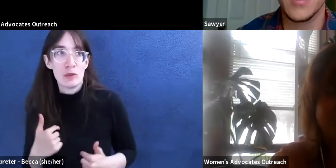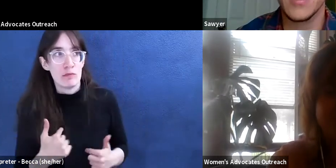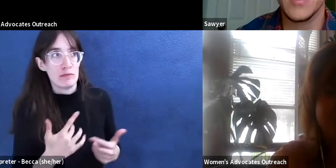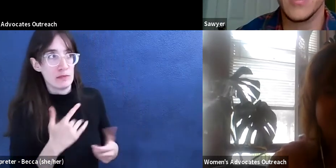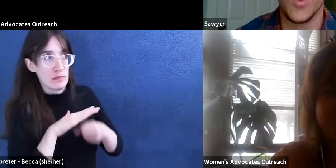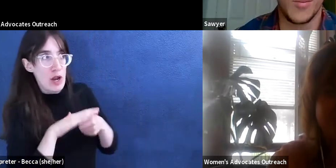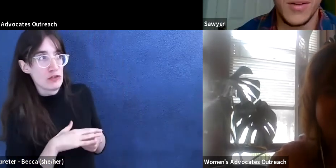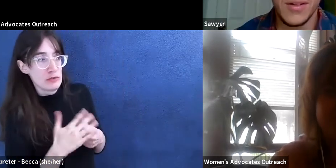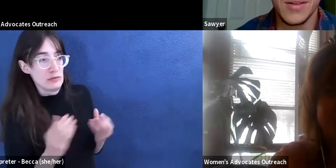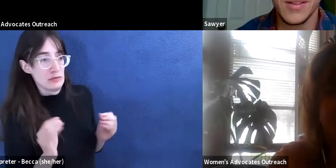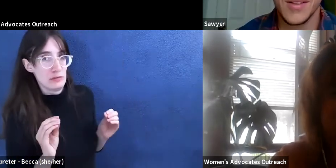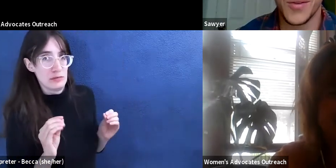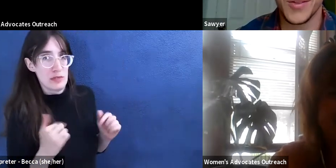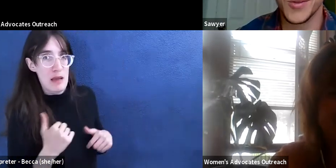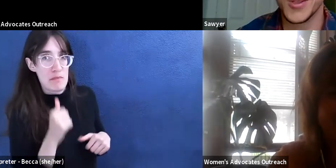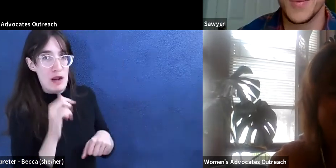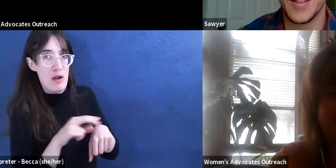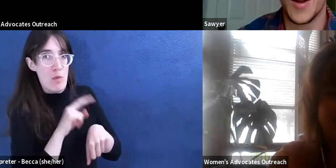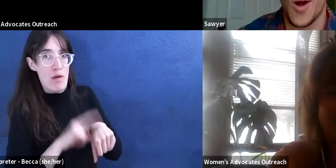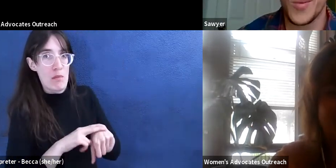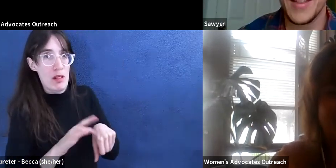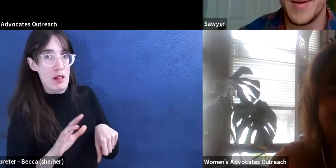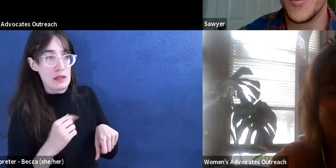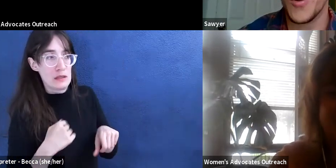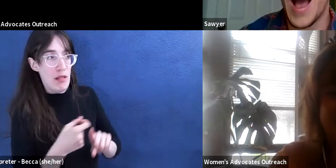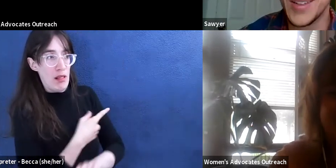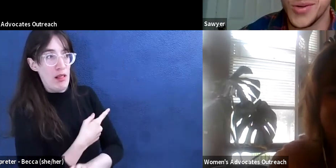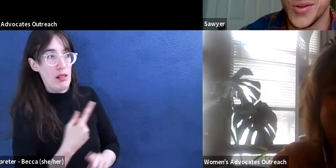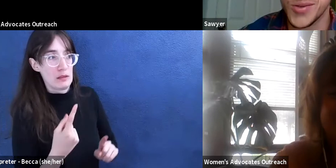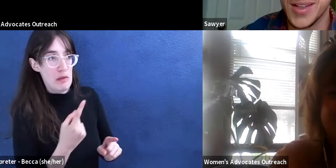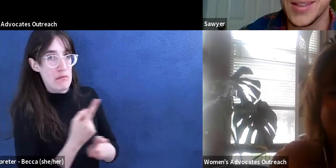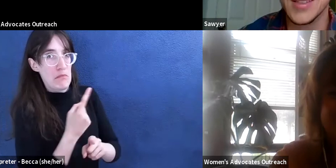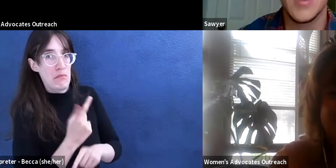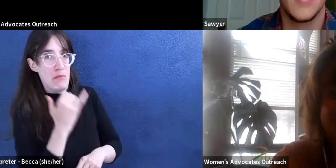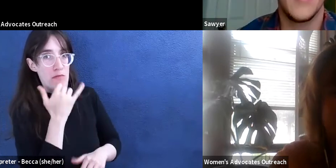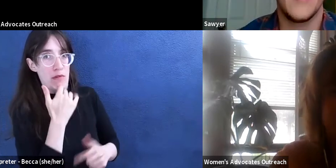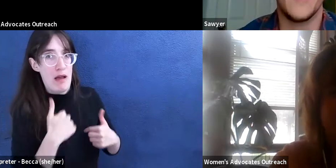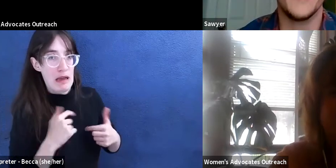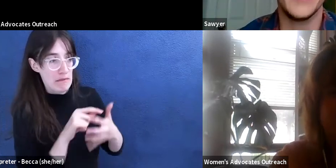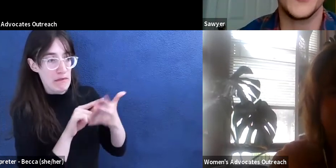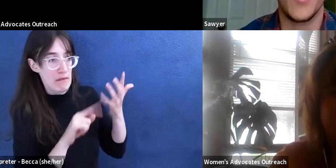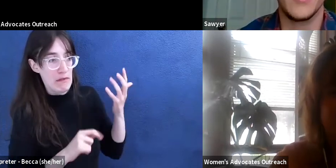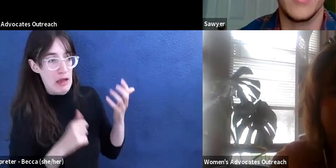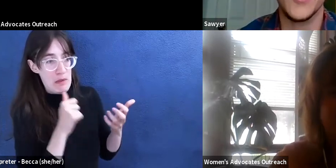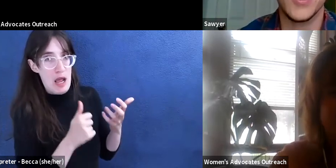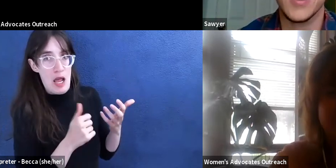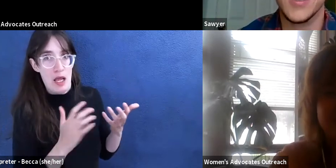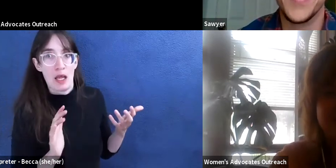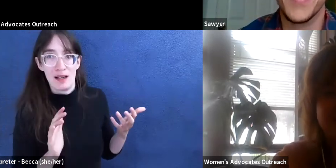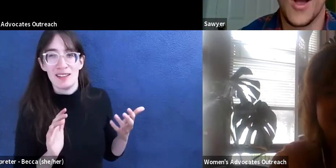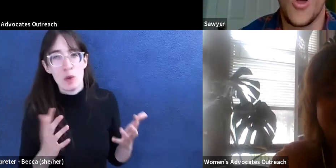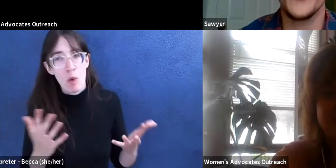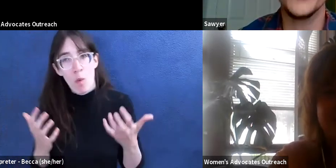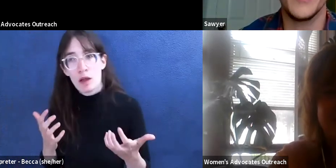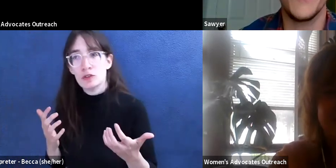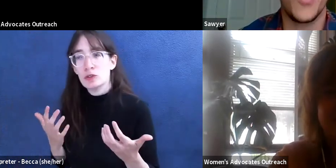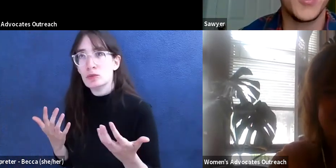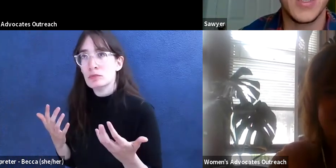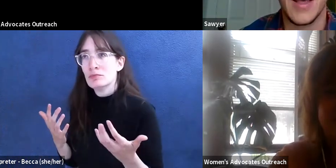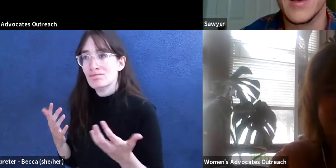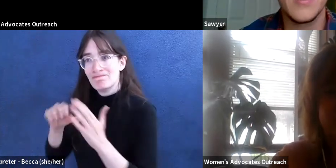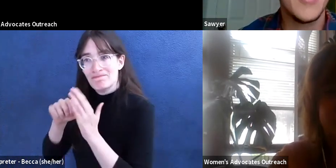might have been kind of like unsure about how I would respond, but I'm really glad that you felt like you